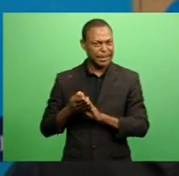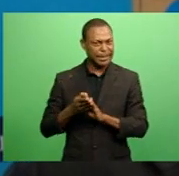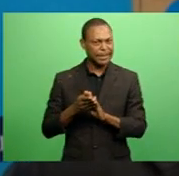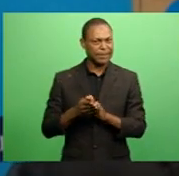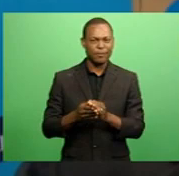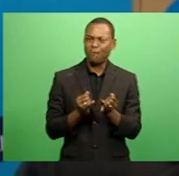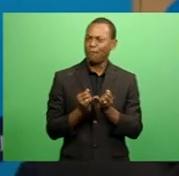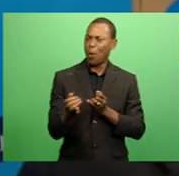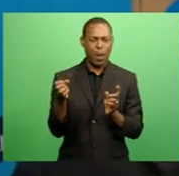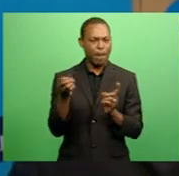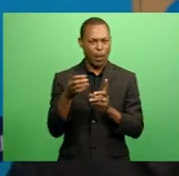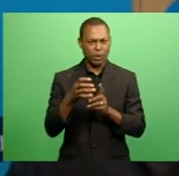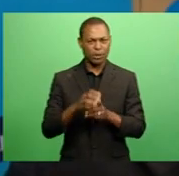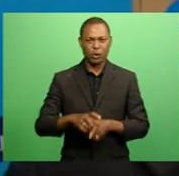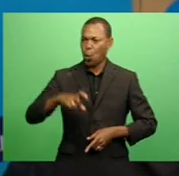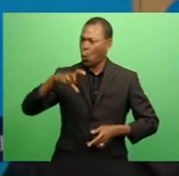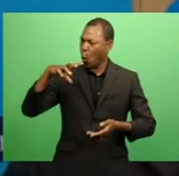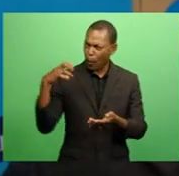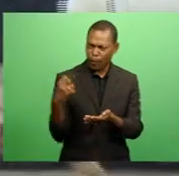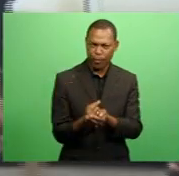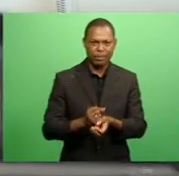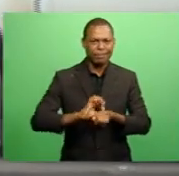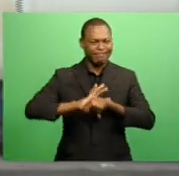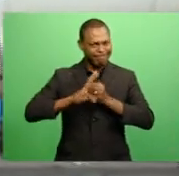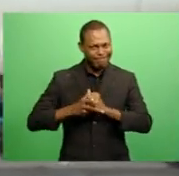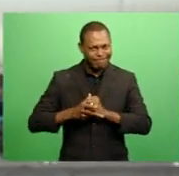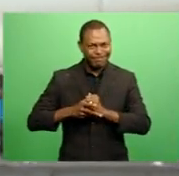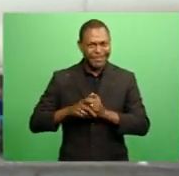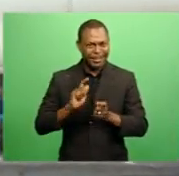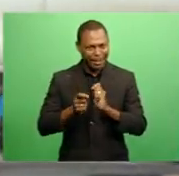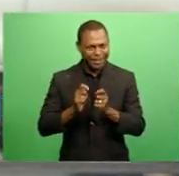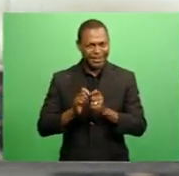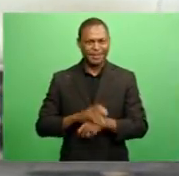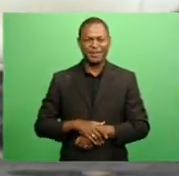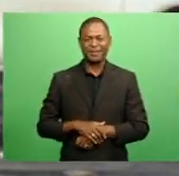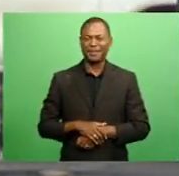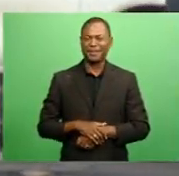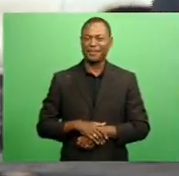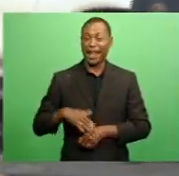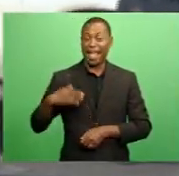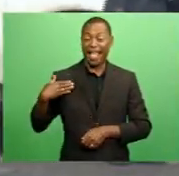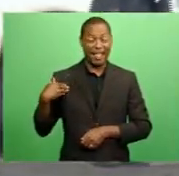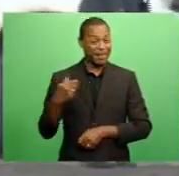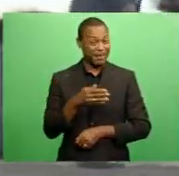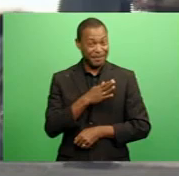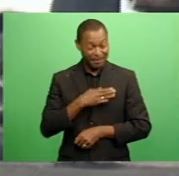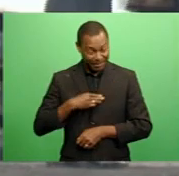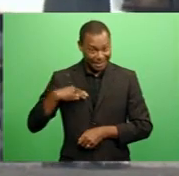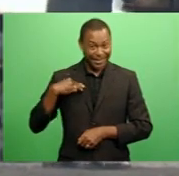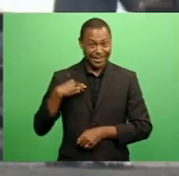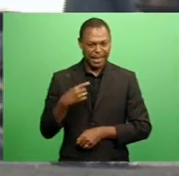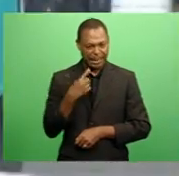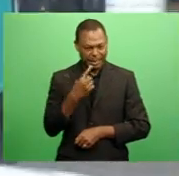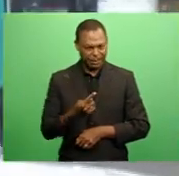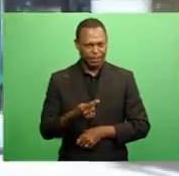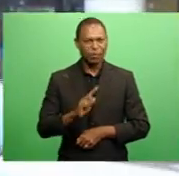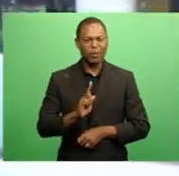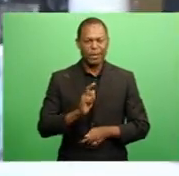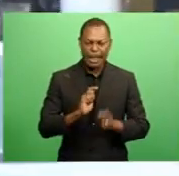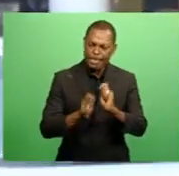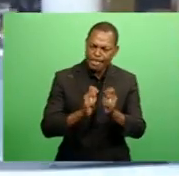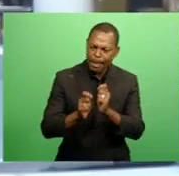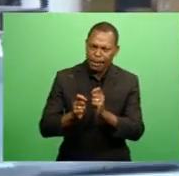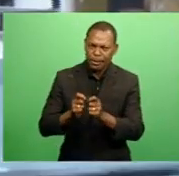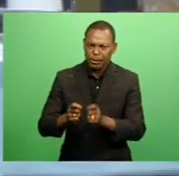that confirms our COVID-contained status. The Health Minister says they hope to continue testing vigorously to ensure Fiji maintains